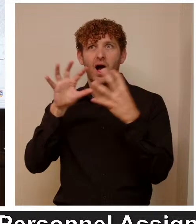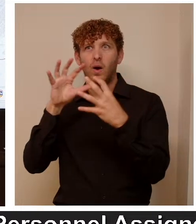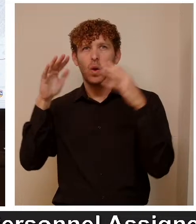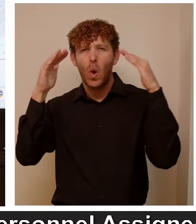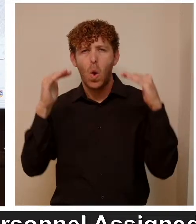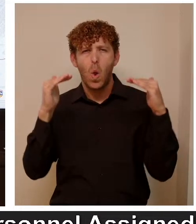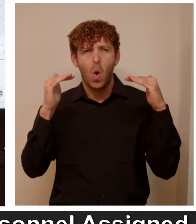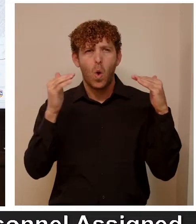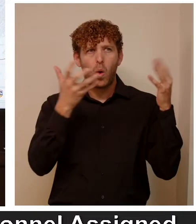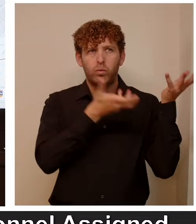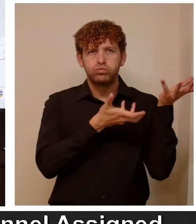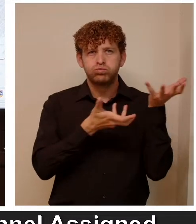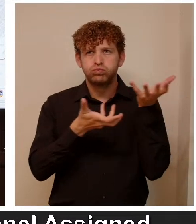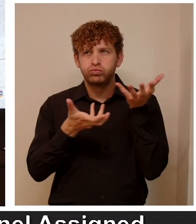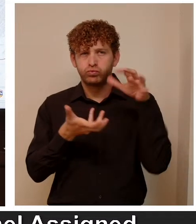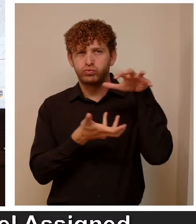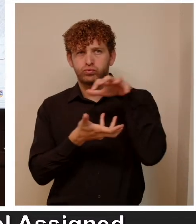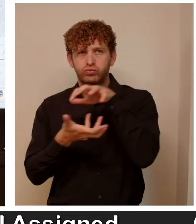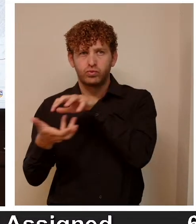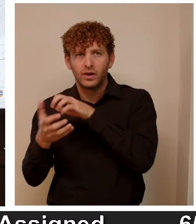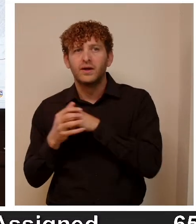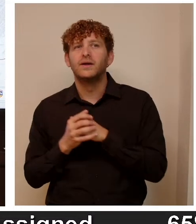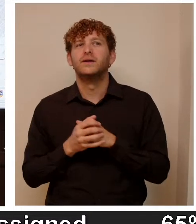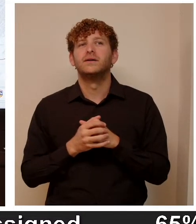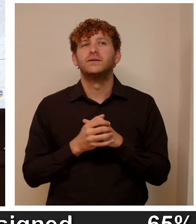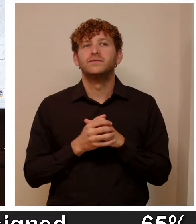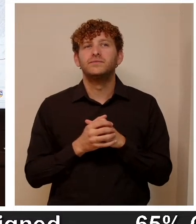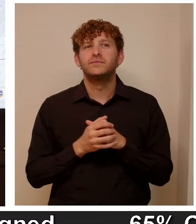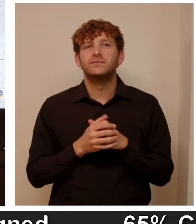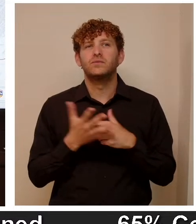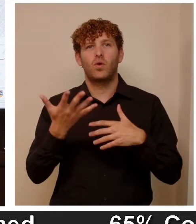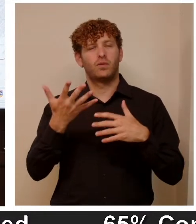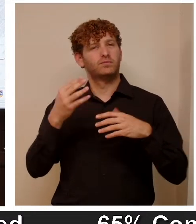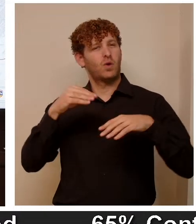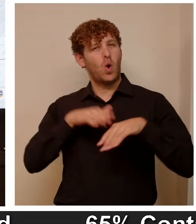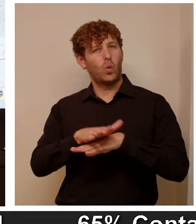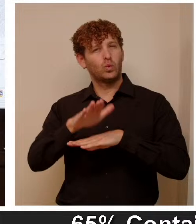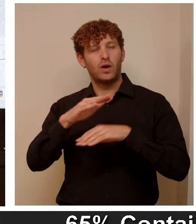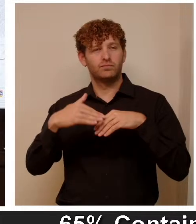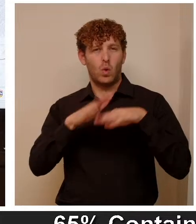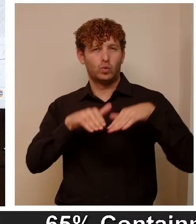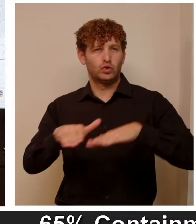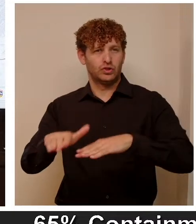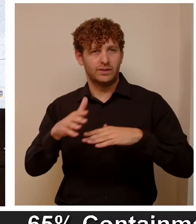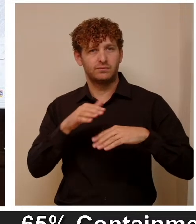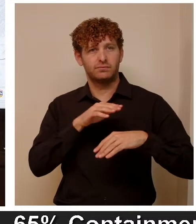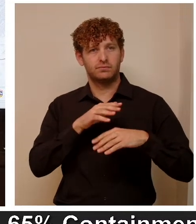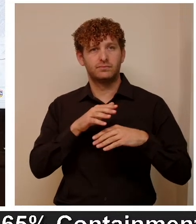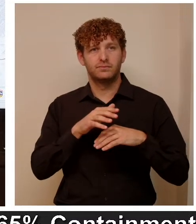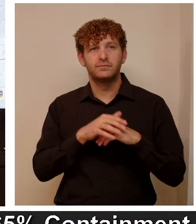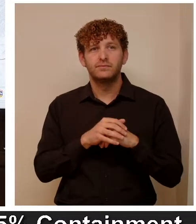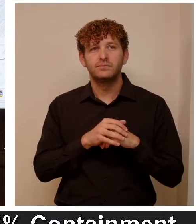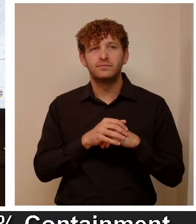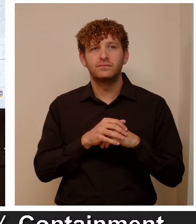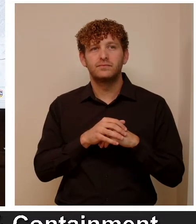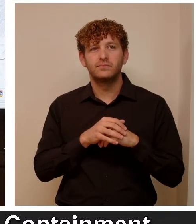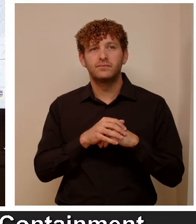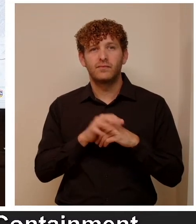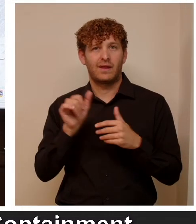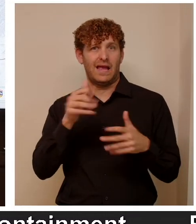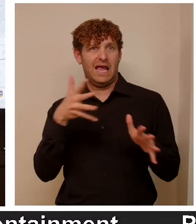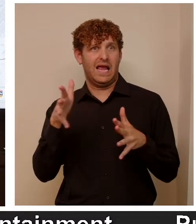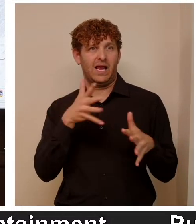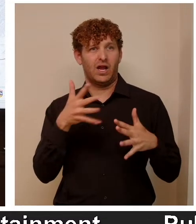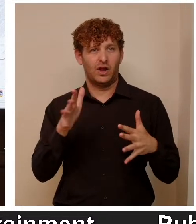And that represents marine influence that has really come in from the ocean. And because of that, this area has been much more moist this